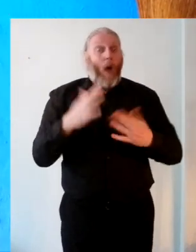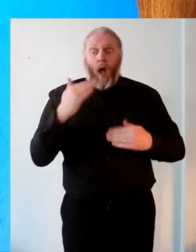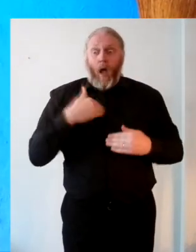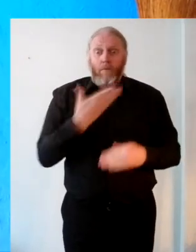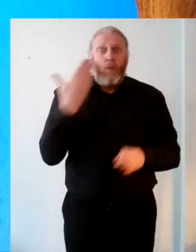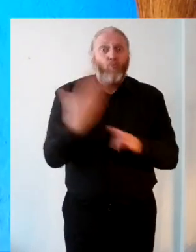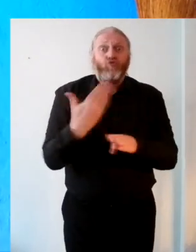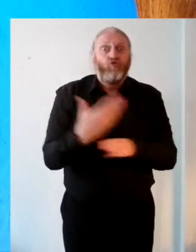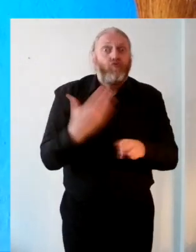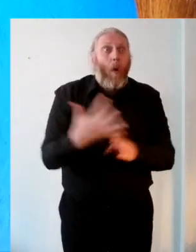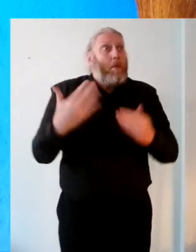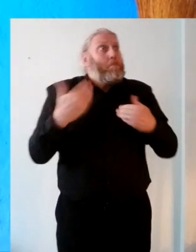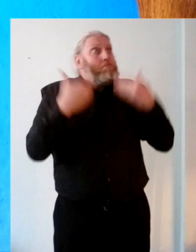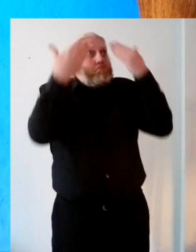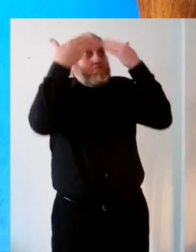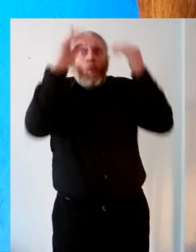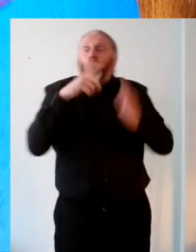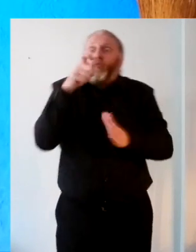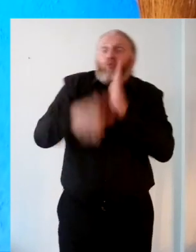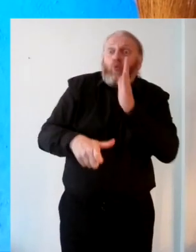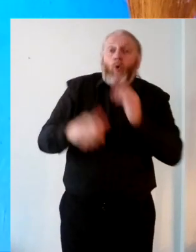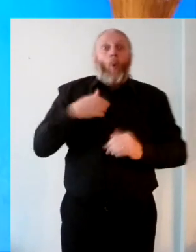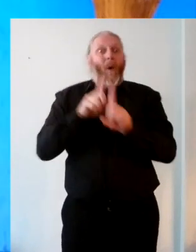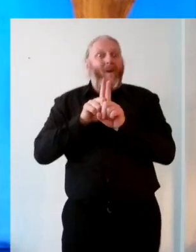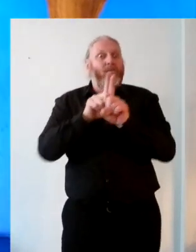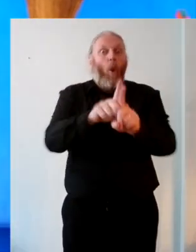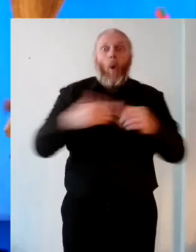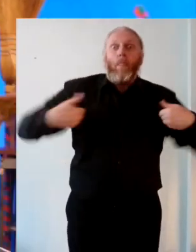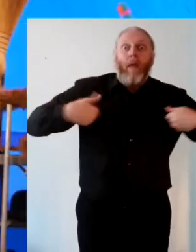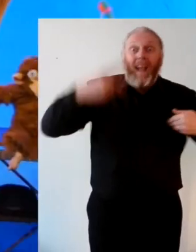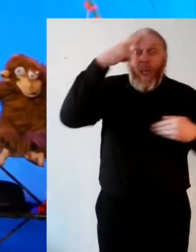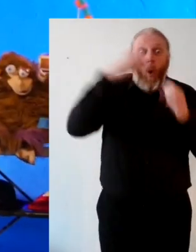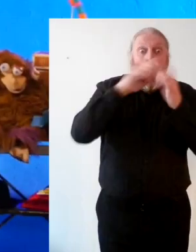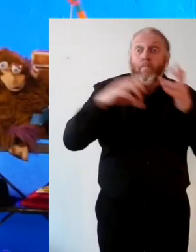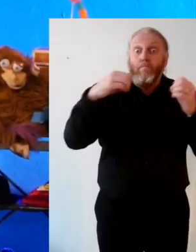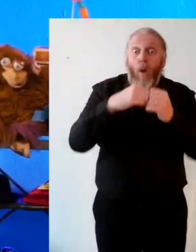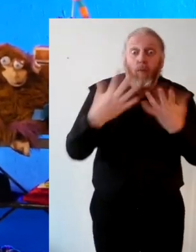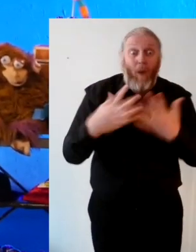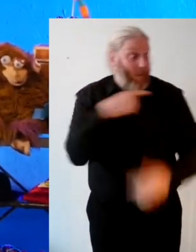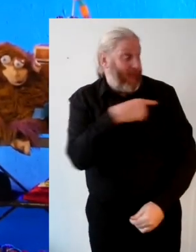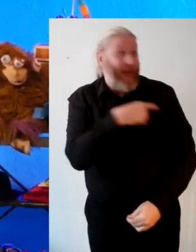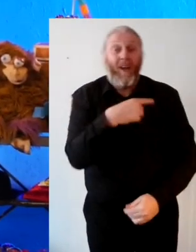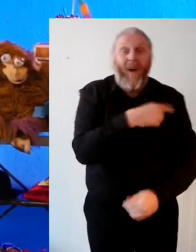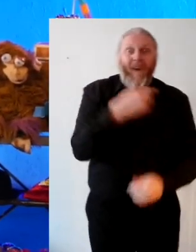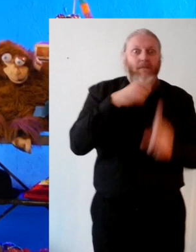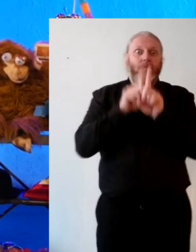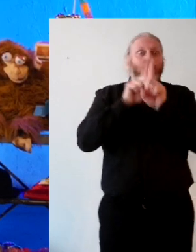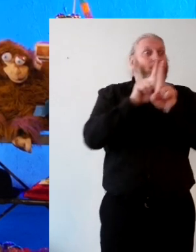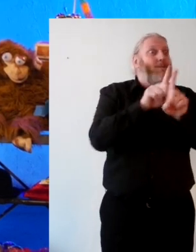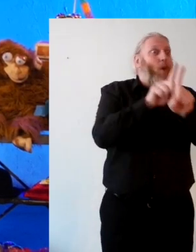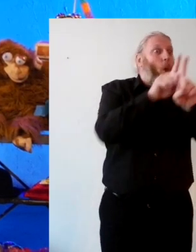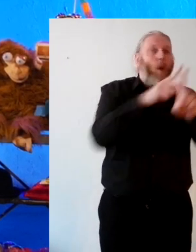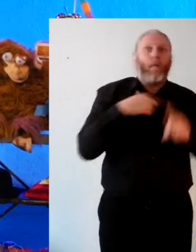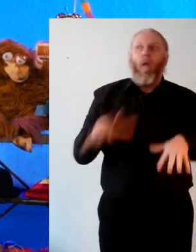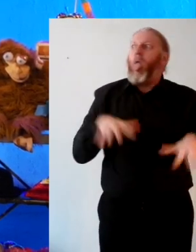job anymore, and I didn't know what to do. So I followed Bob the monkey. There he is, Bob the monkey. I followed him, and I was feeling a bit lost. And I